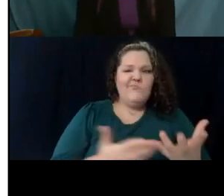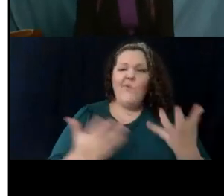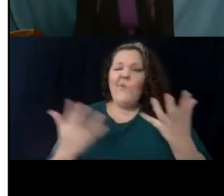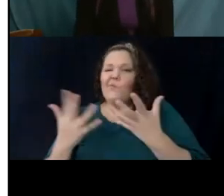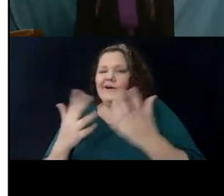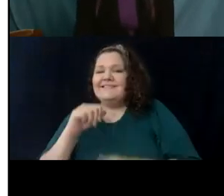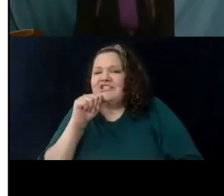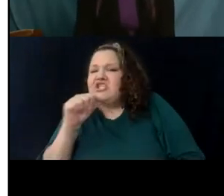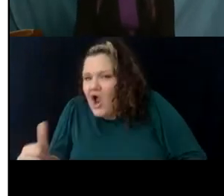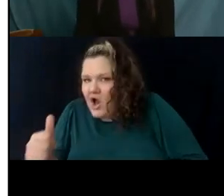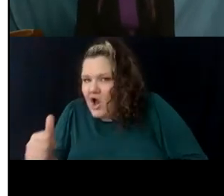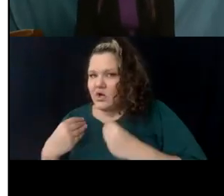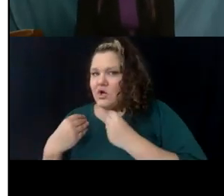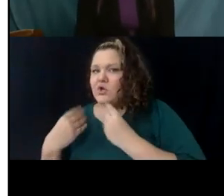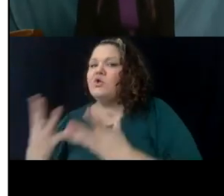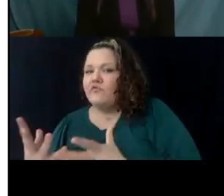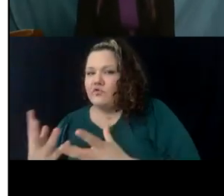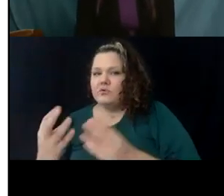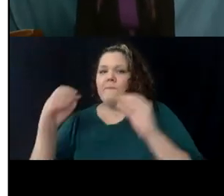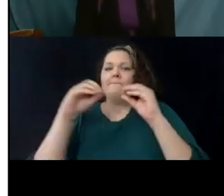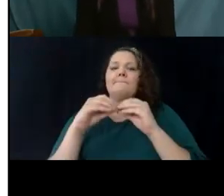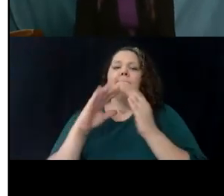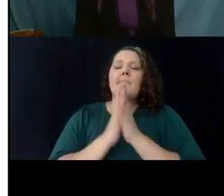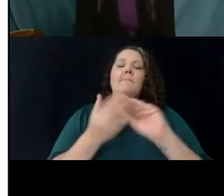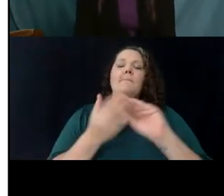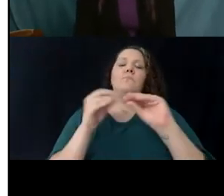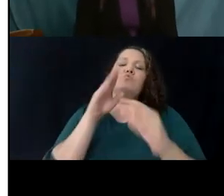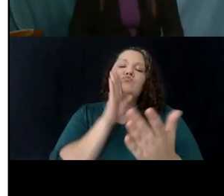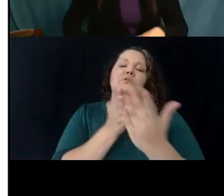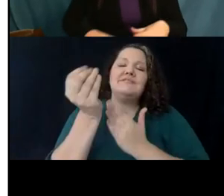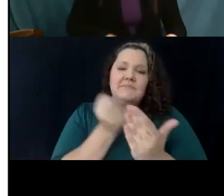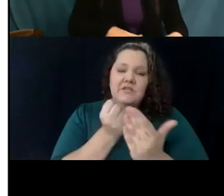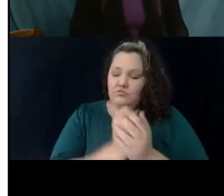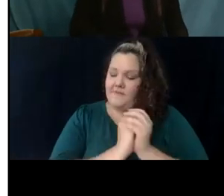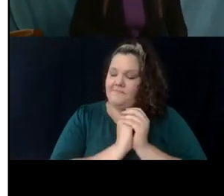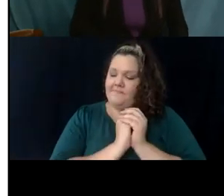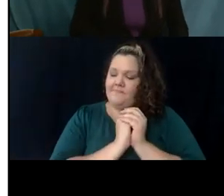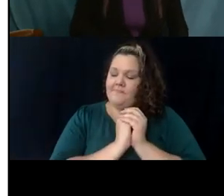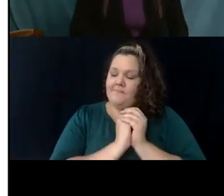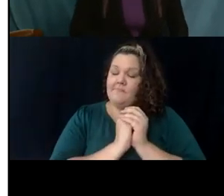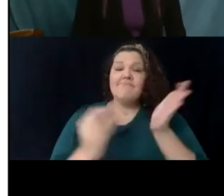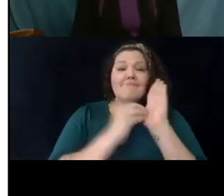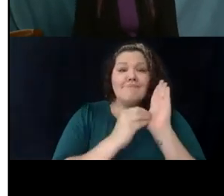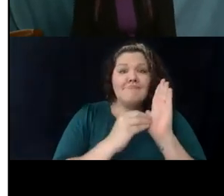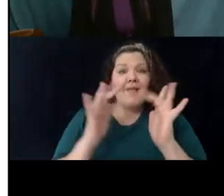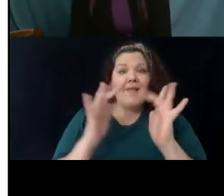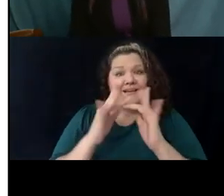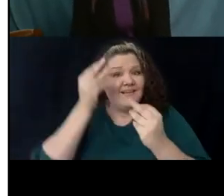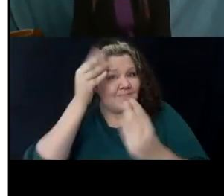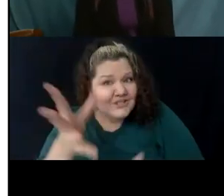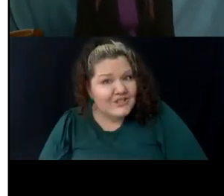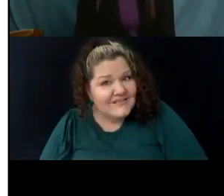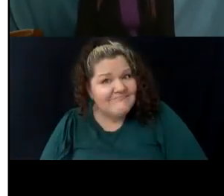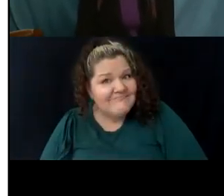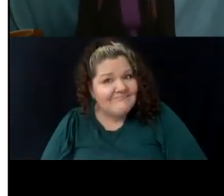you? What you're offering. So put what you're offering and not what you're not offering. You'll get more response